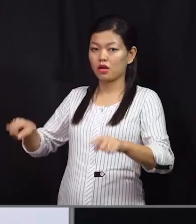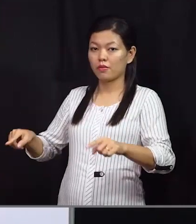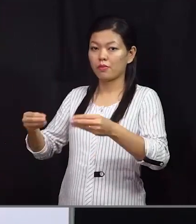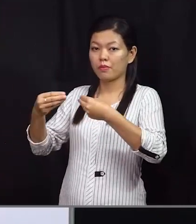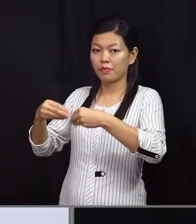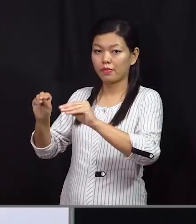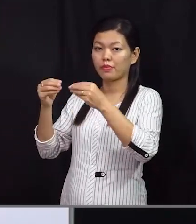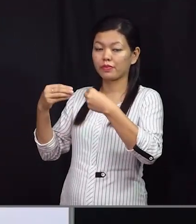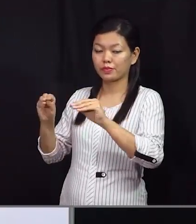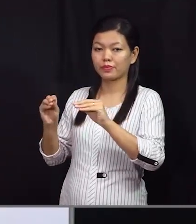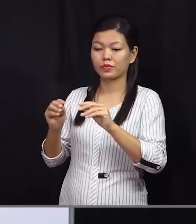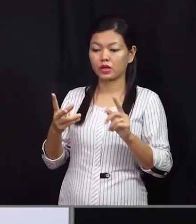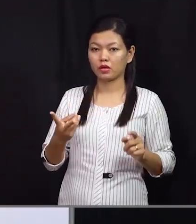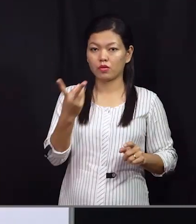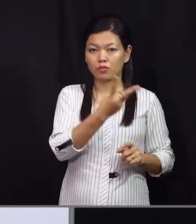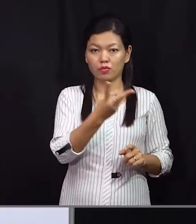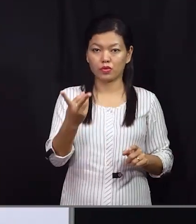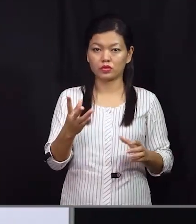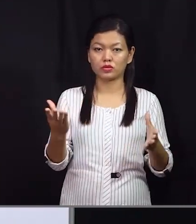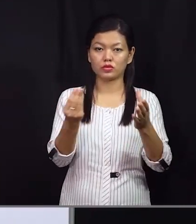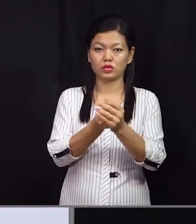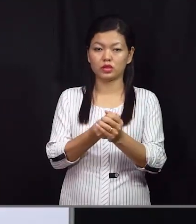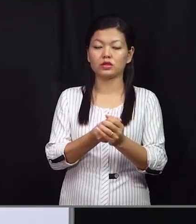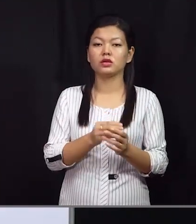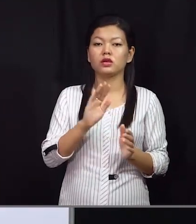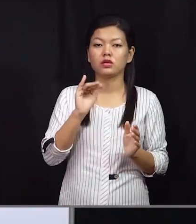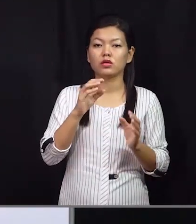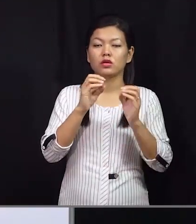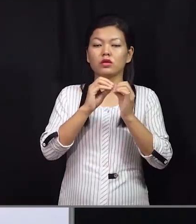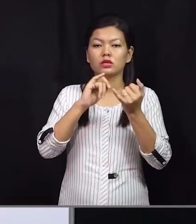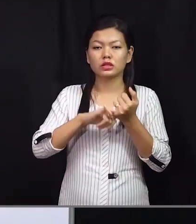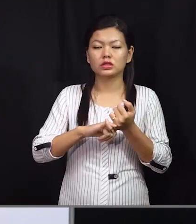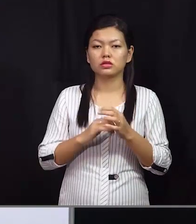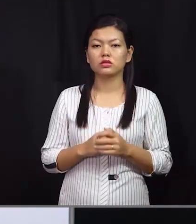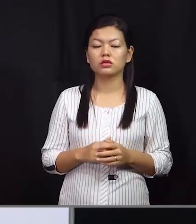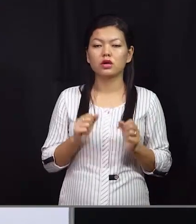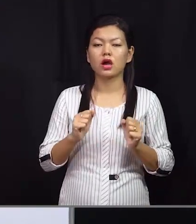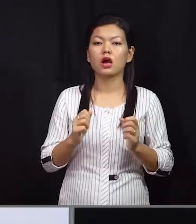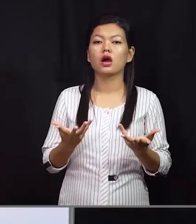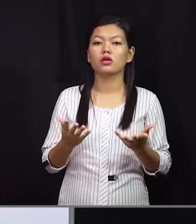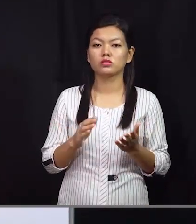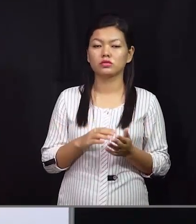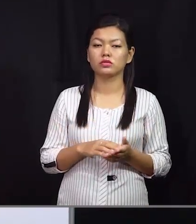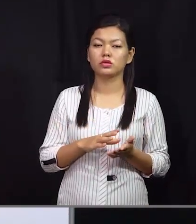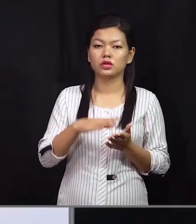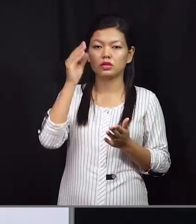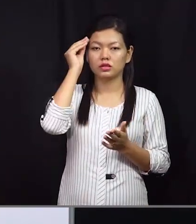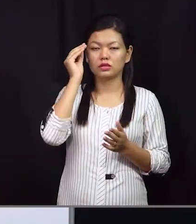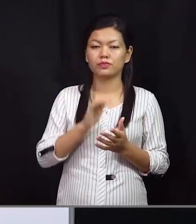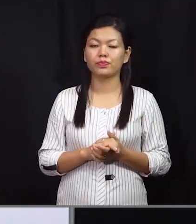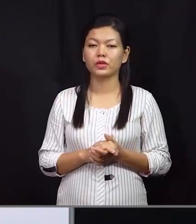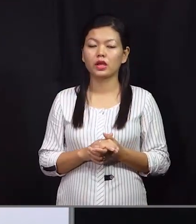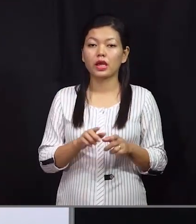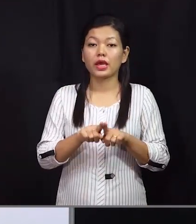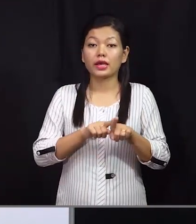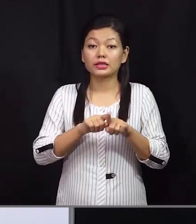market. Okay, so that is called business. Now, how is it? Let me just explain to you. See, the goods that we get in the market are all